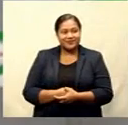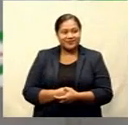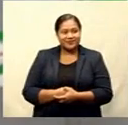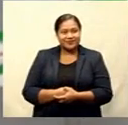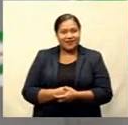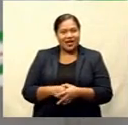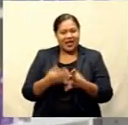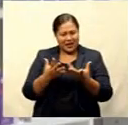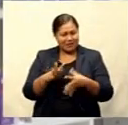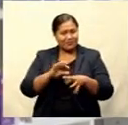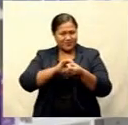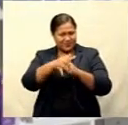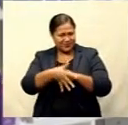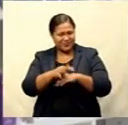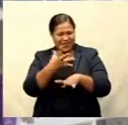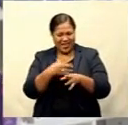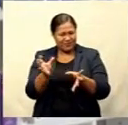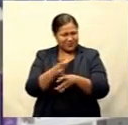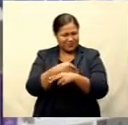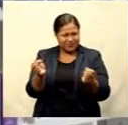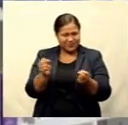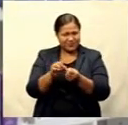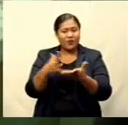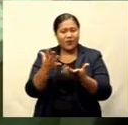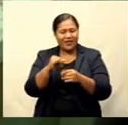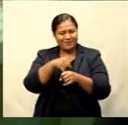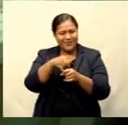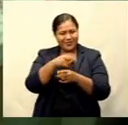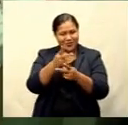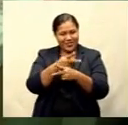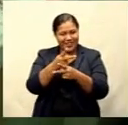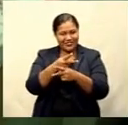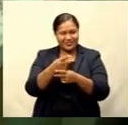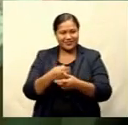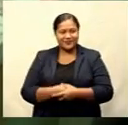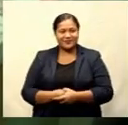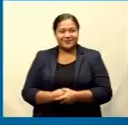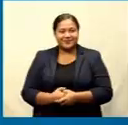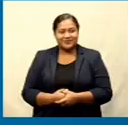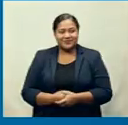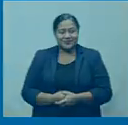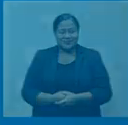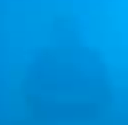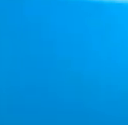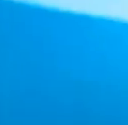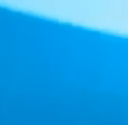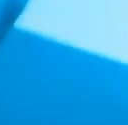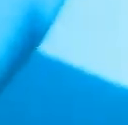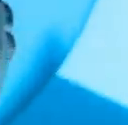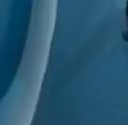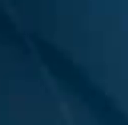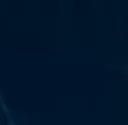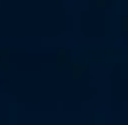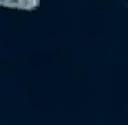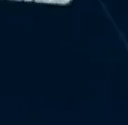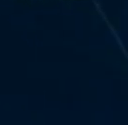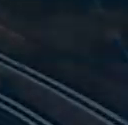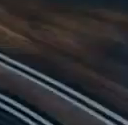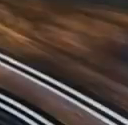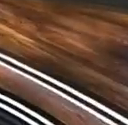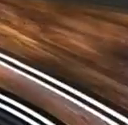And pandemic causes global disruption in medicine production. From the studios of FBC